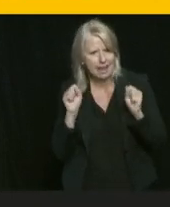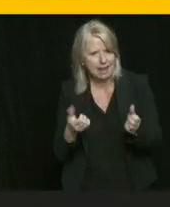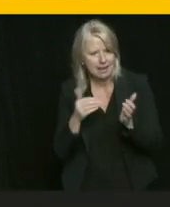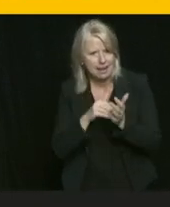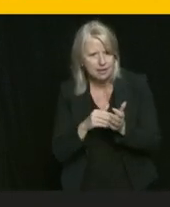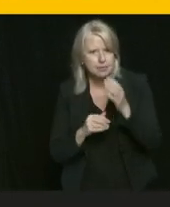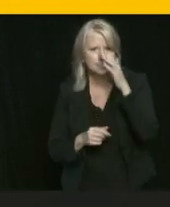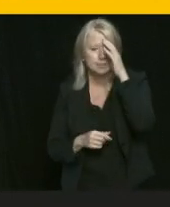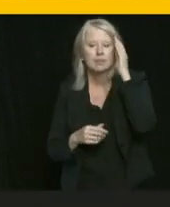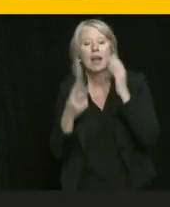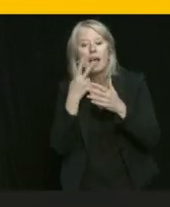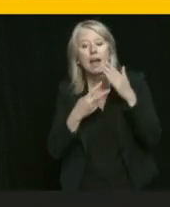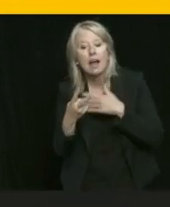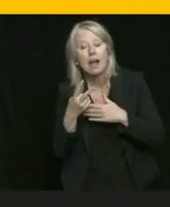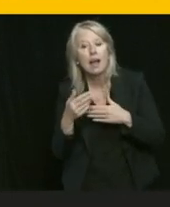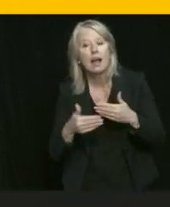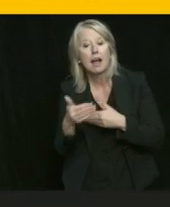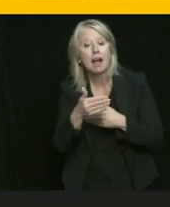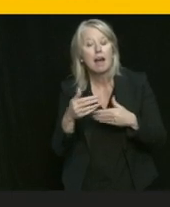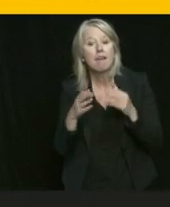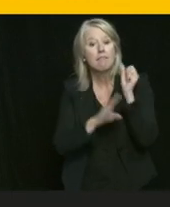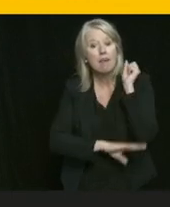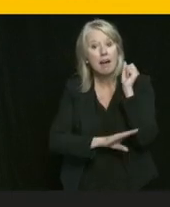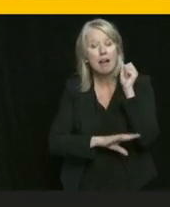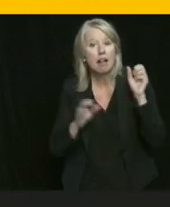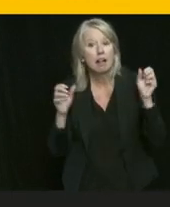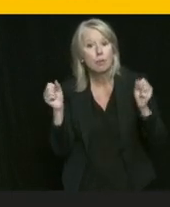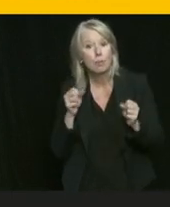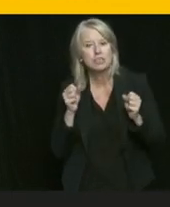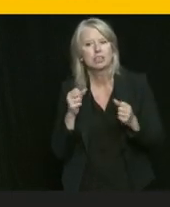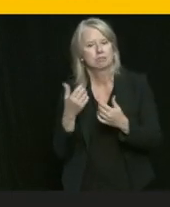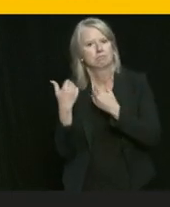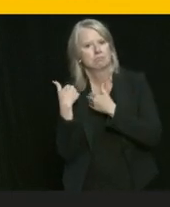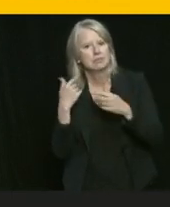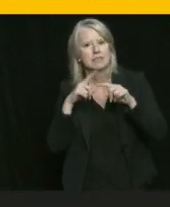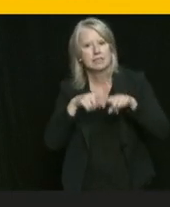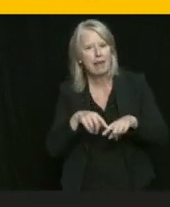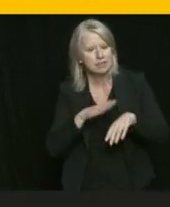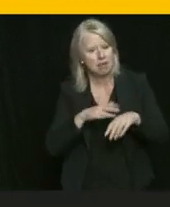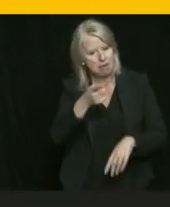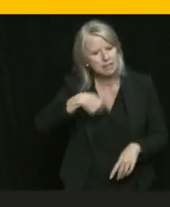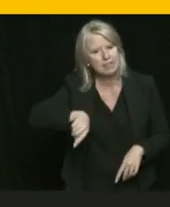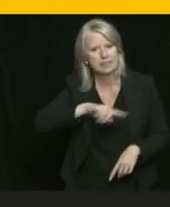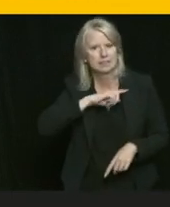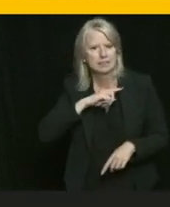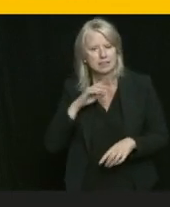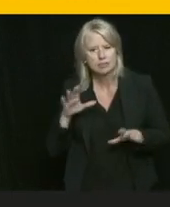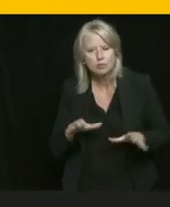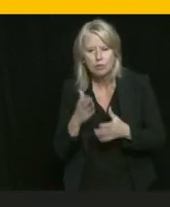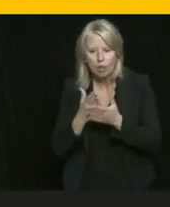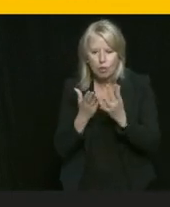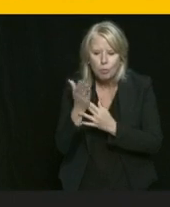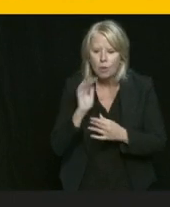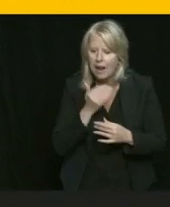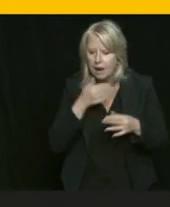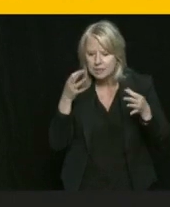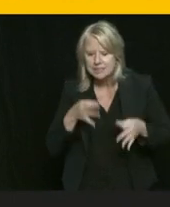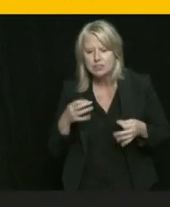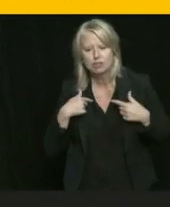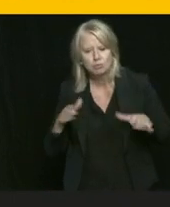What comes next for us this fall and winter is for every one of us to determine through our decisions and our